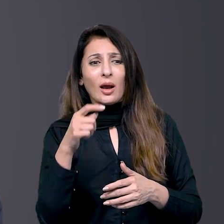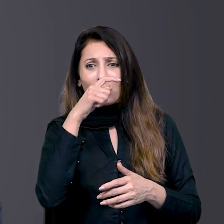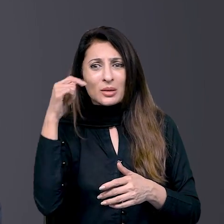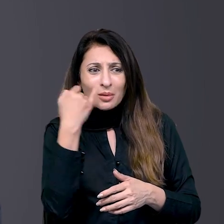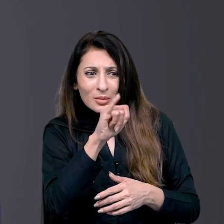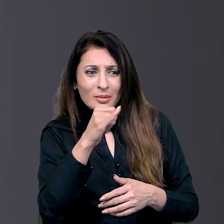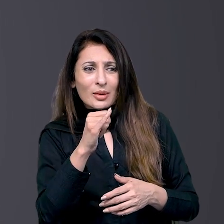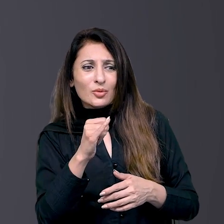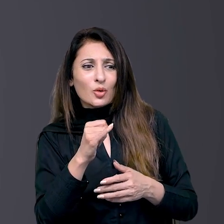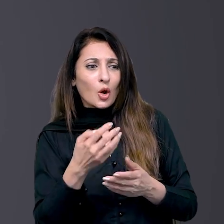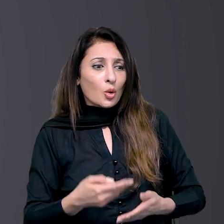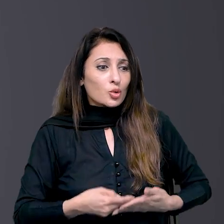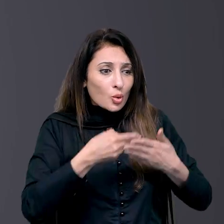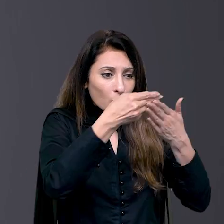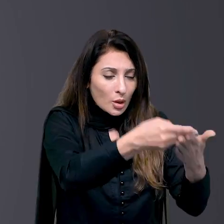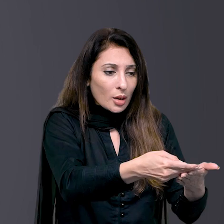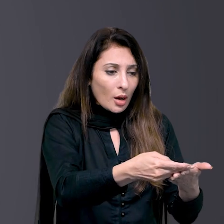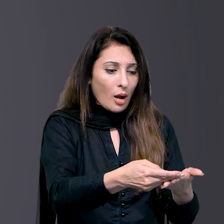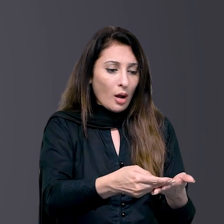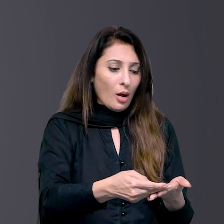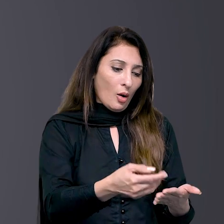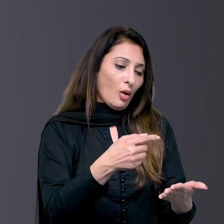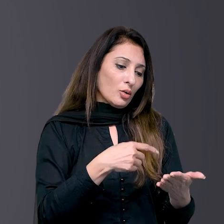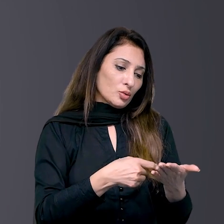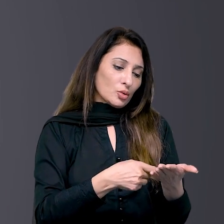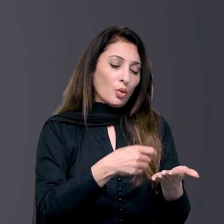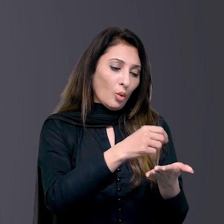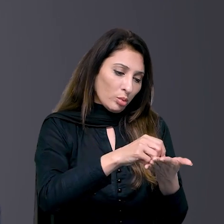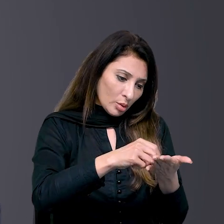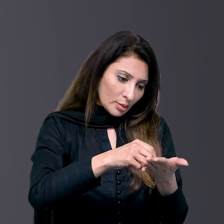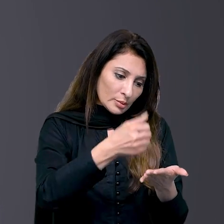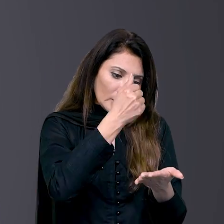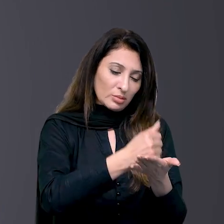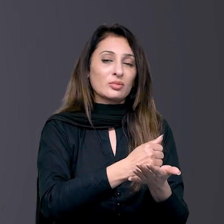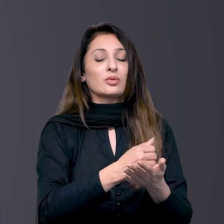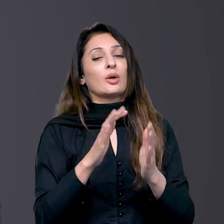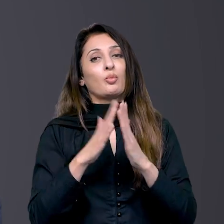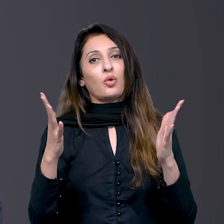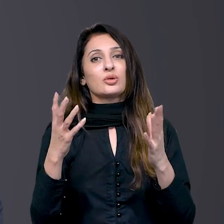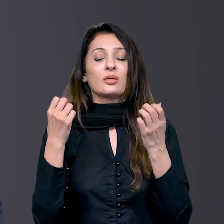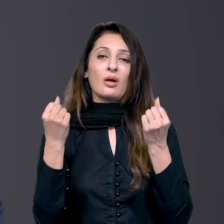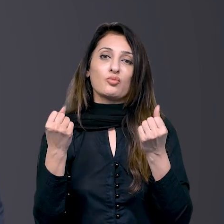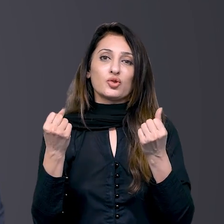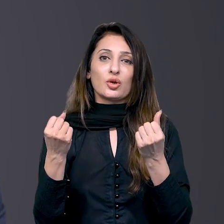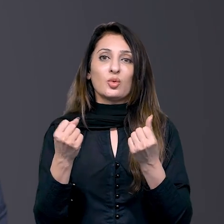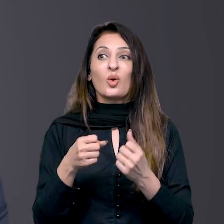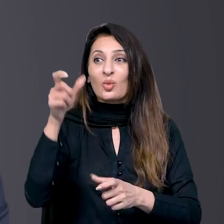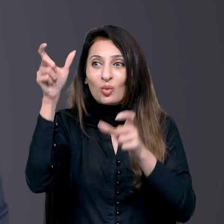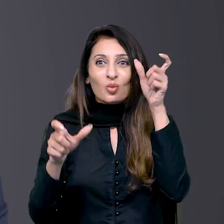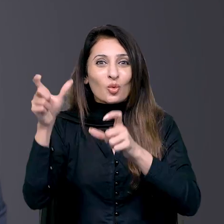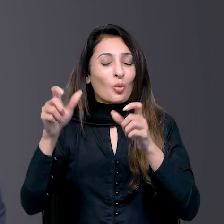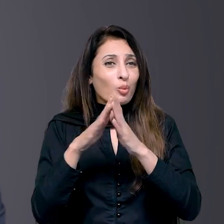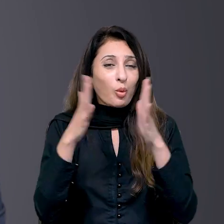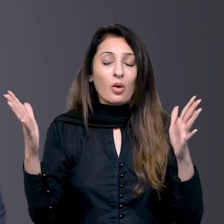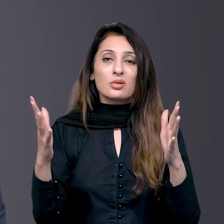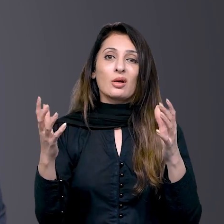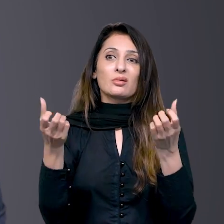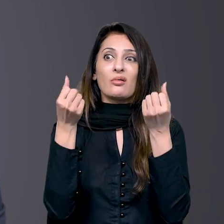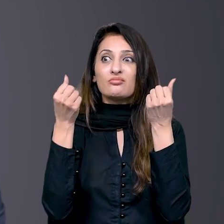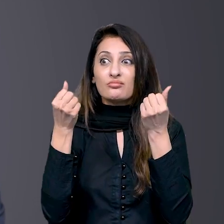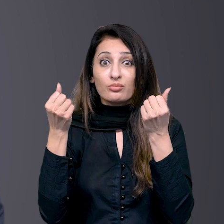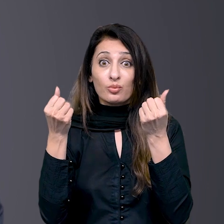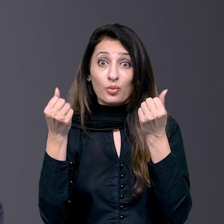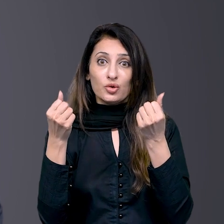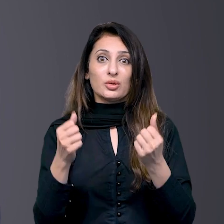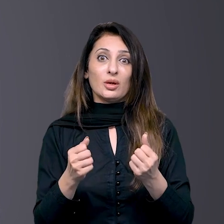crime. And we feel that our legal system should be automated, and it isn't. The distress that citizens face